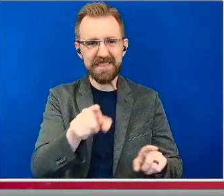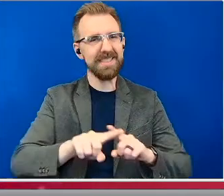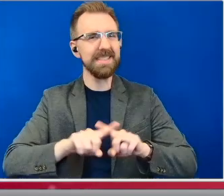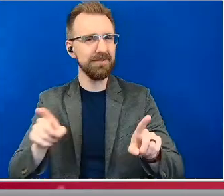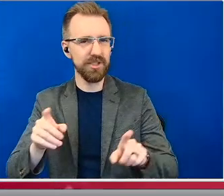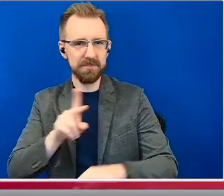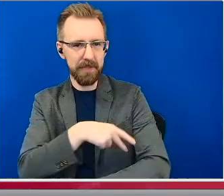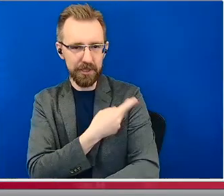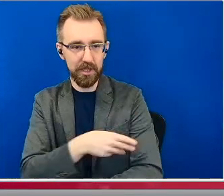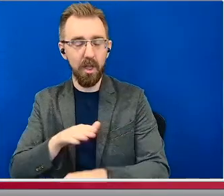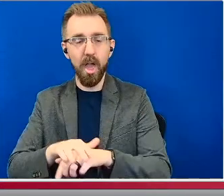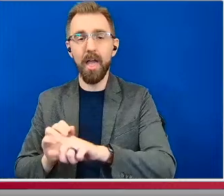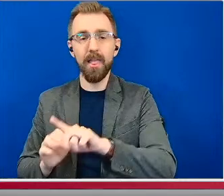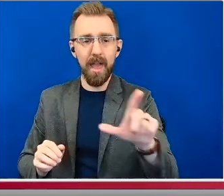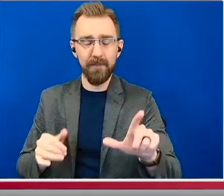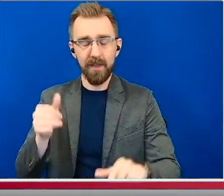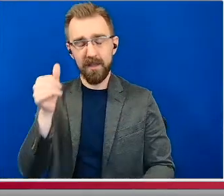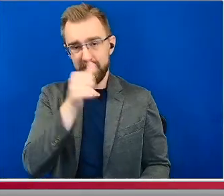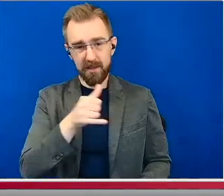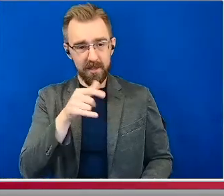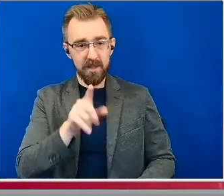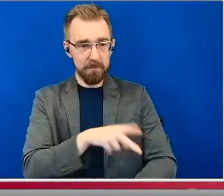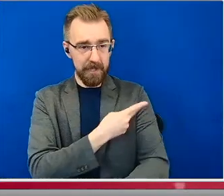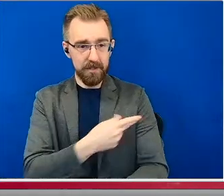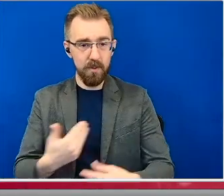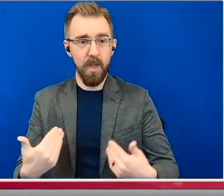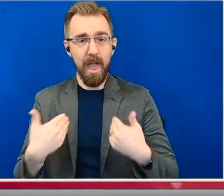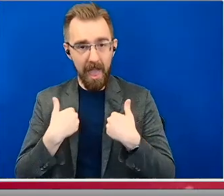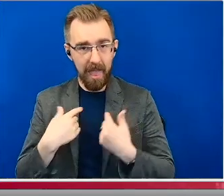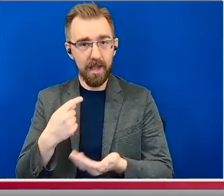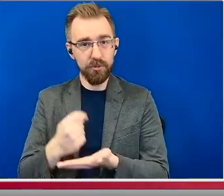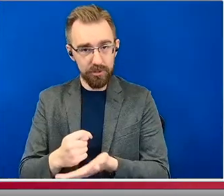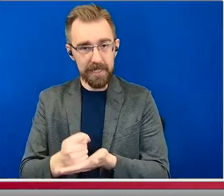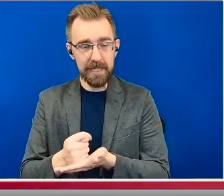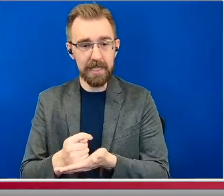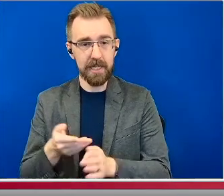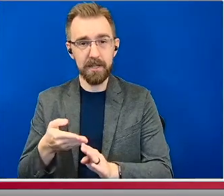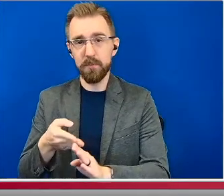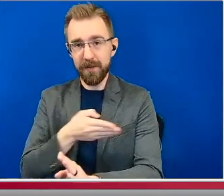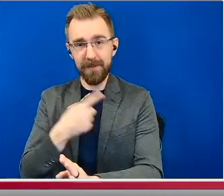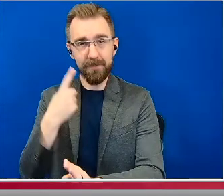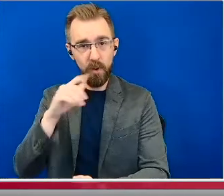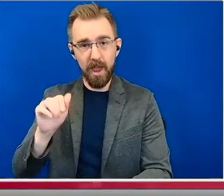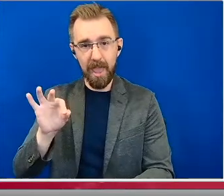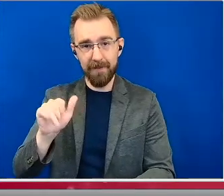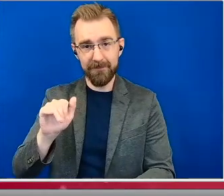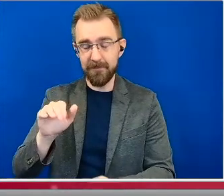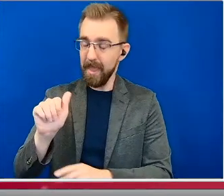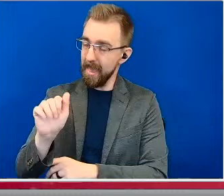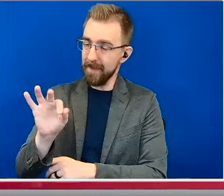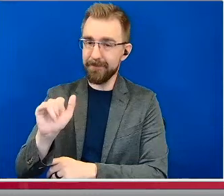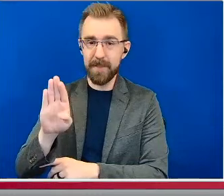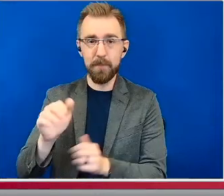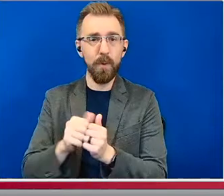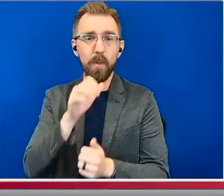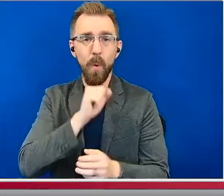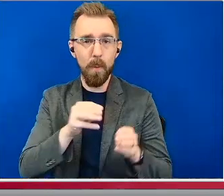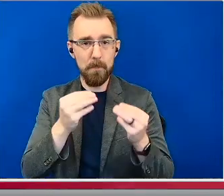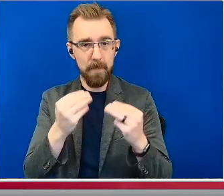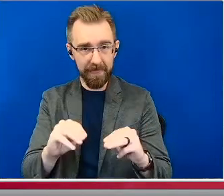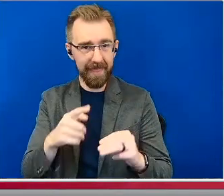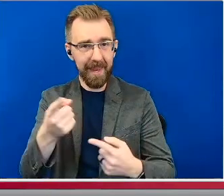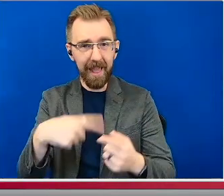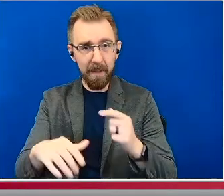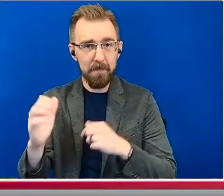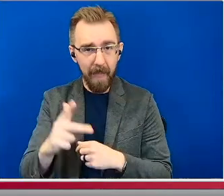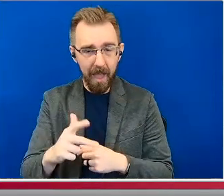whoa, that's a patient who actually had been treated previously for Afib with one of the older methods. Right. And it came back? That's correct. What are we